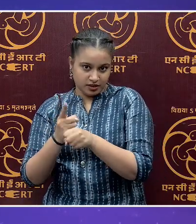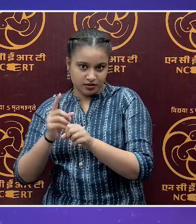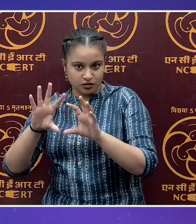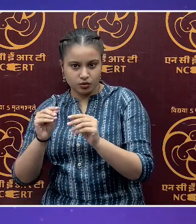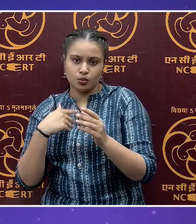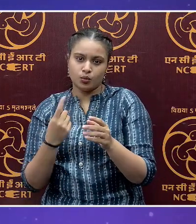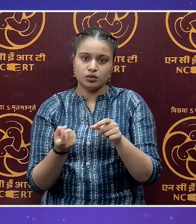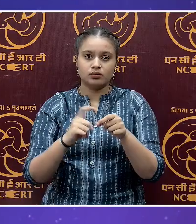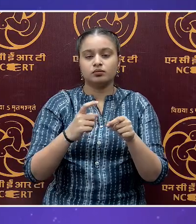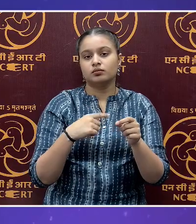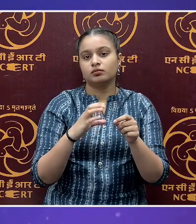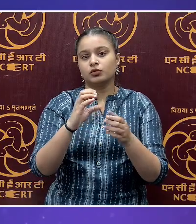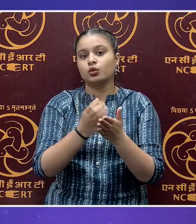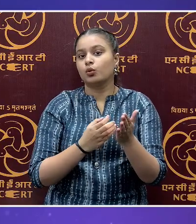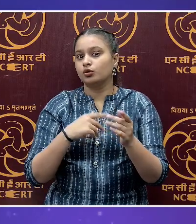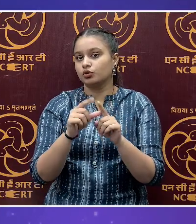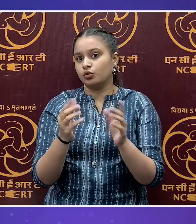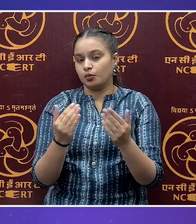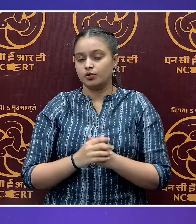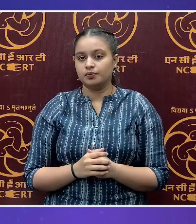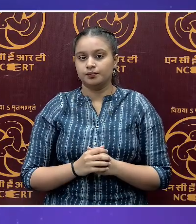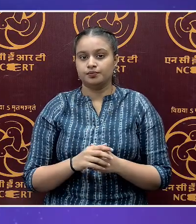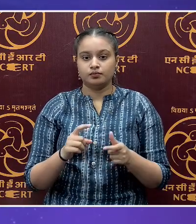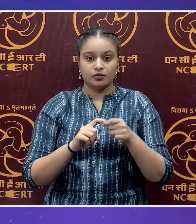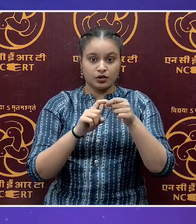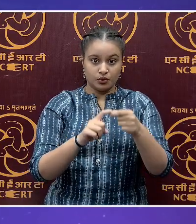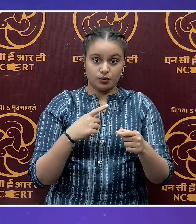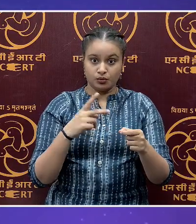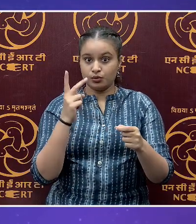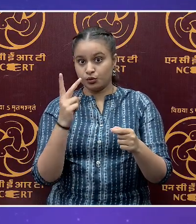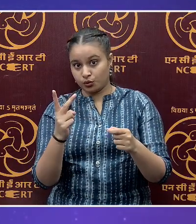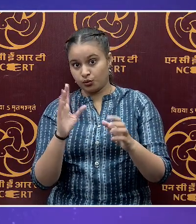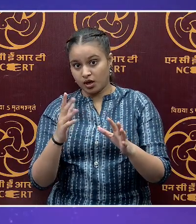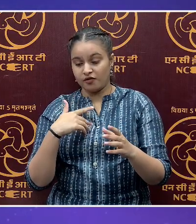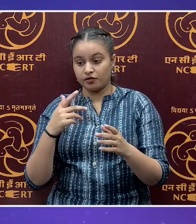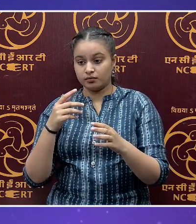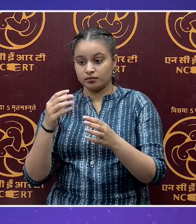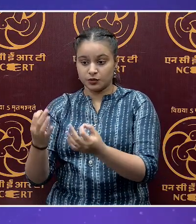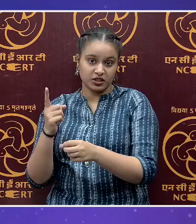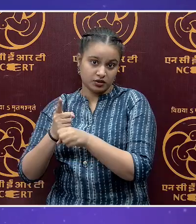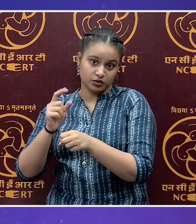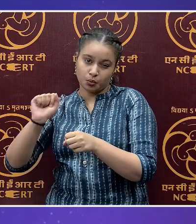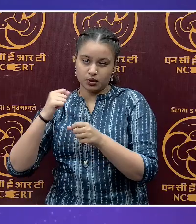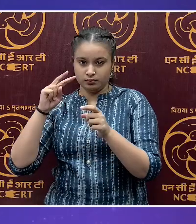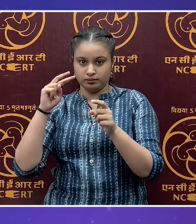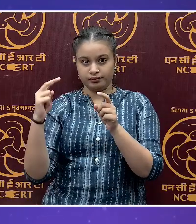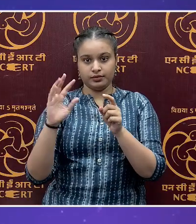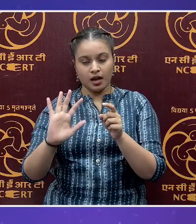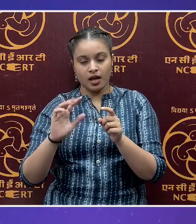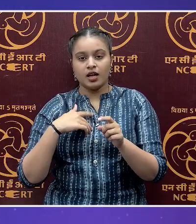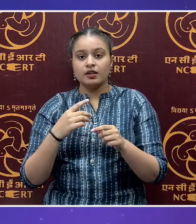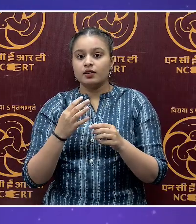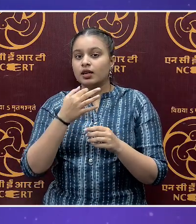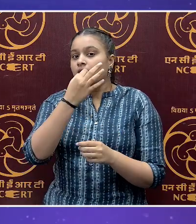able to download the reports. Ranjit ji, there are two questions we received from the special educator points of view. The first question that special educator asked